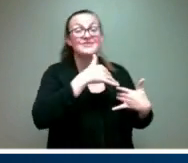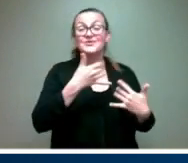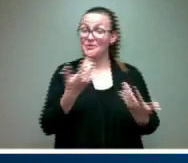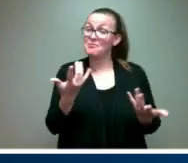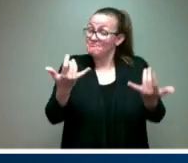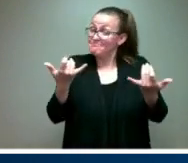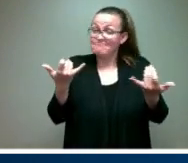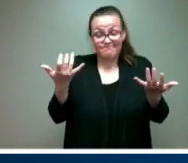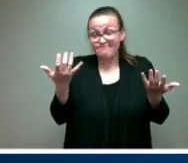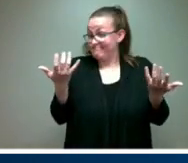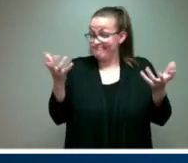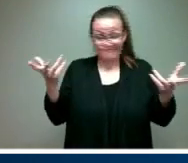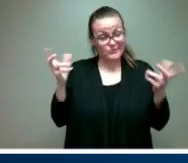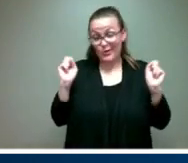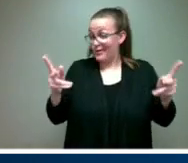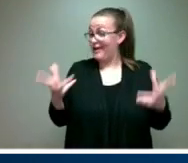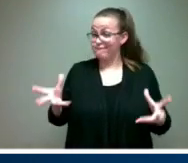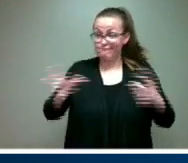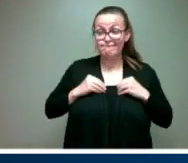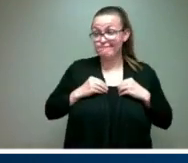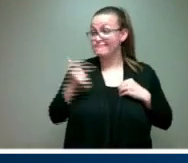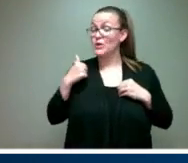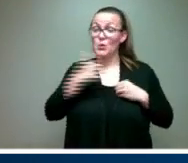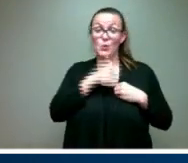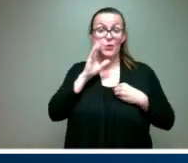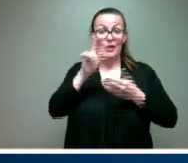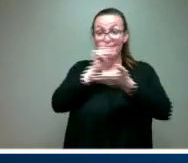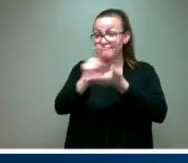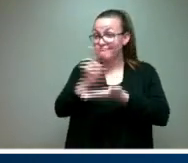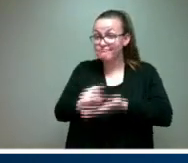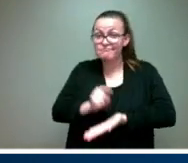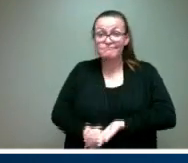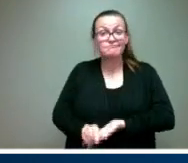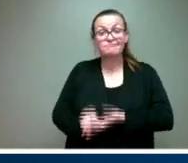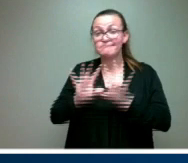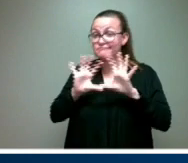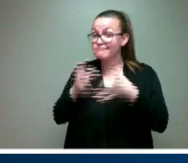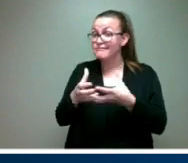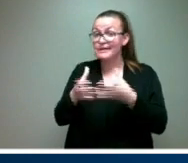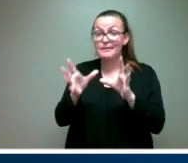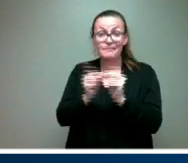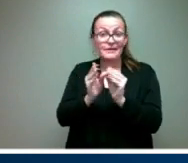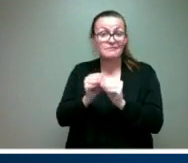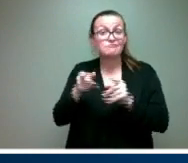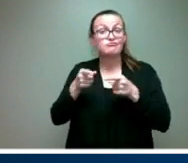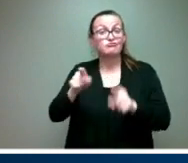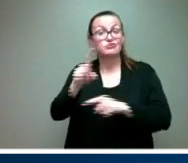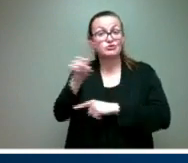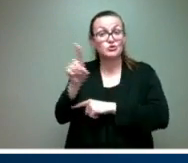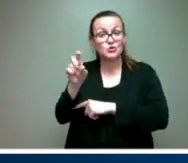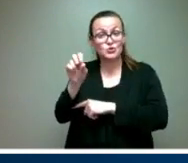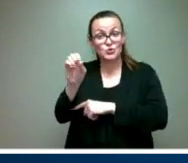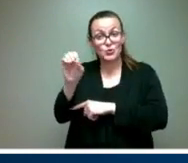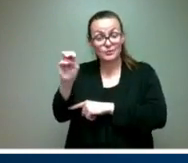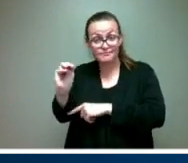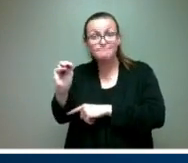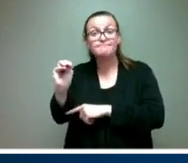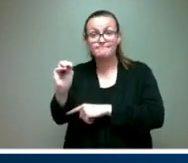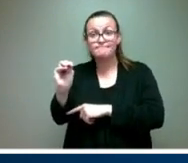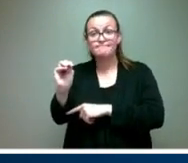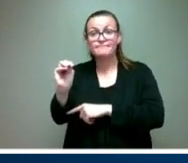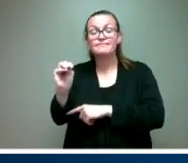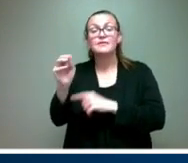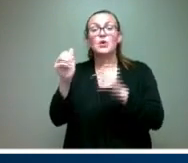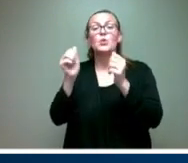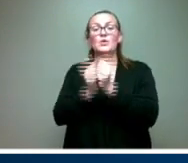just kind of talk about what it's like, you know, this COVID-19 period through their eyes. So that's we're not missing what, you